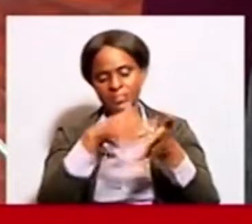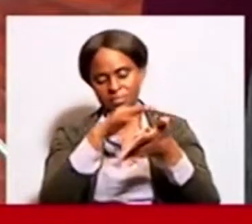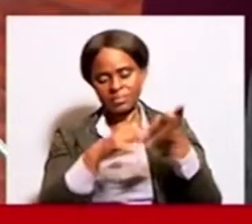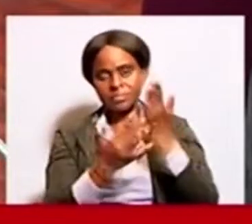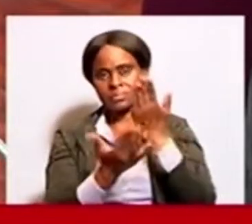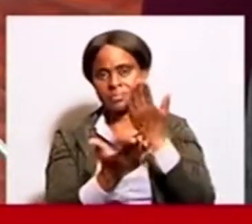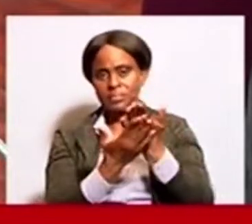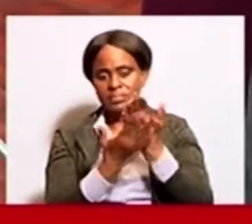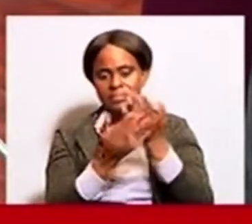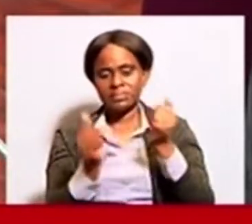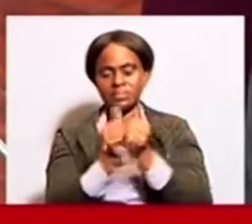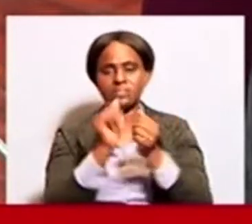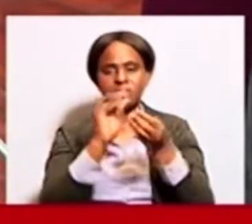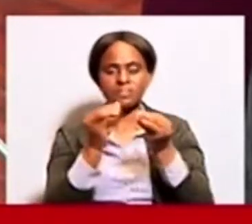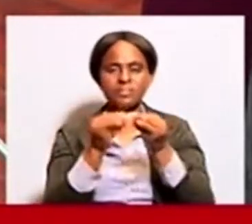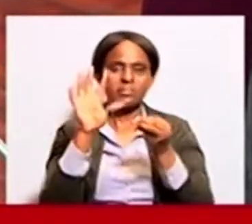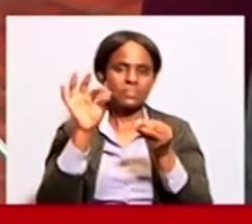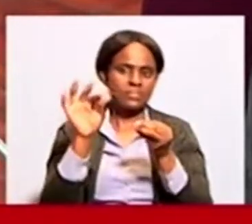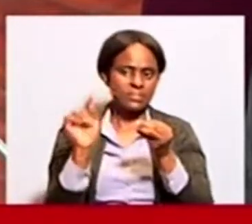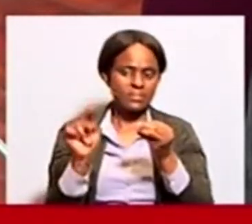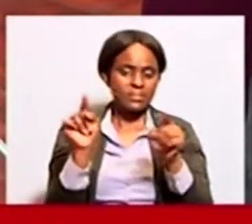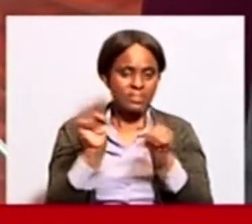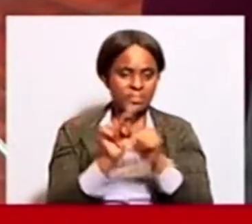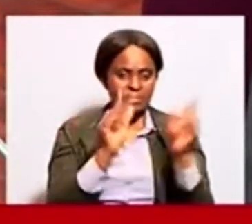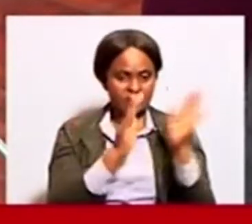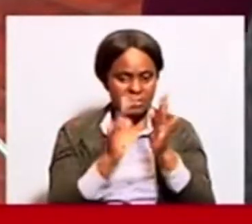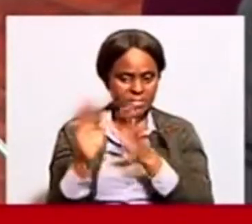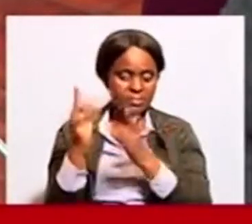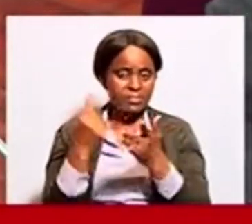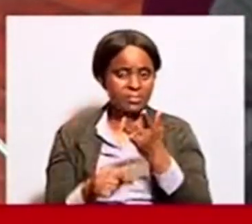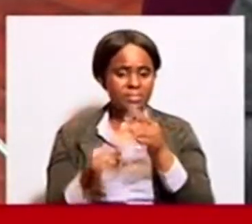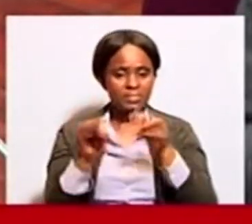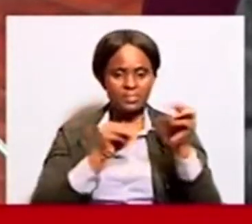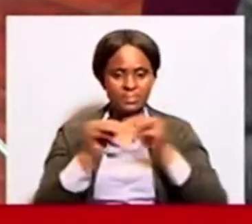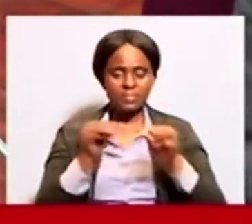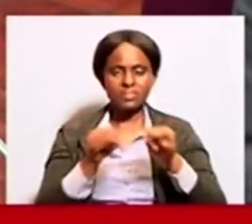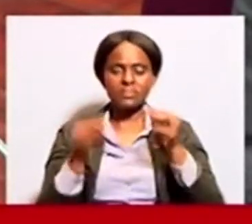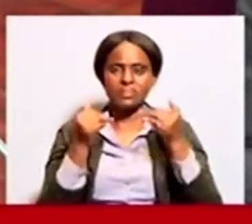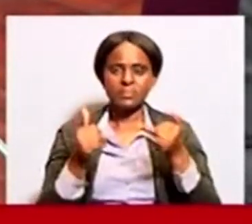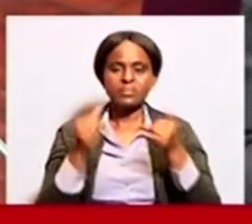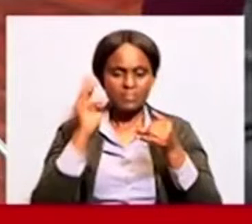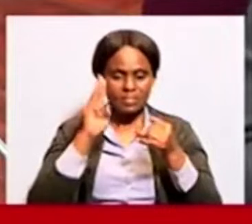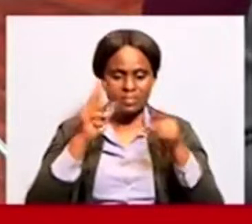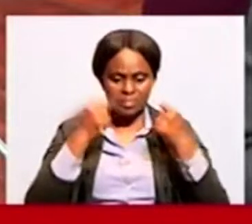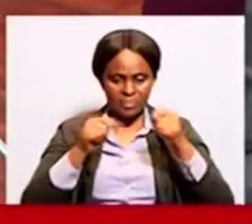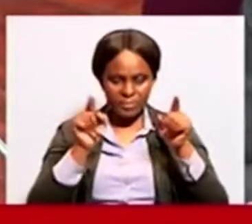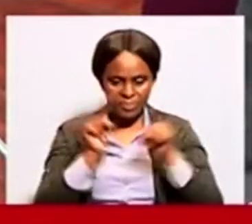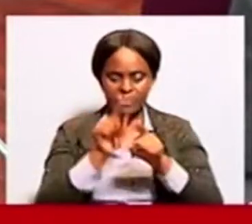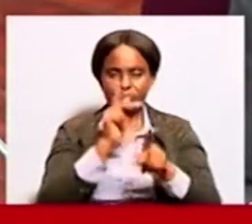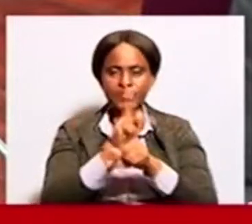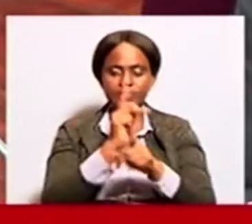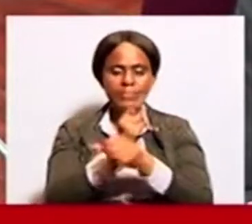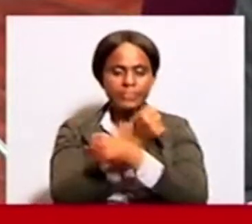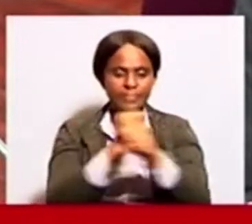and Appendix 9. Remedial measures. Management will endeavor to secure approvals timely in line